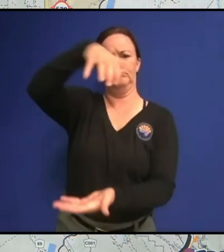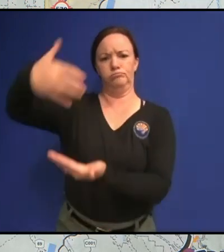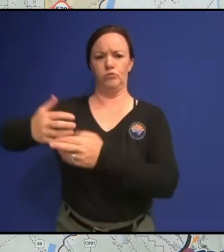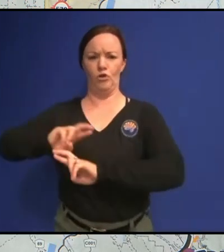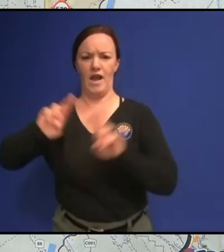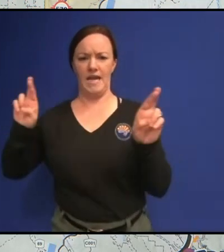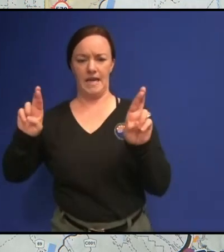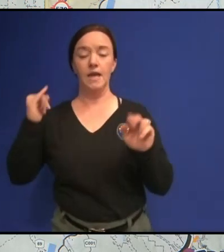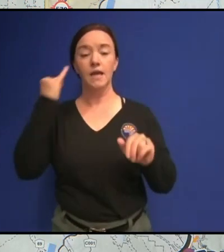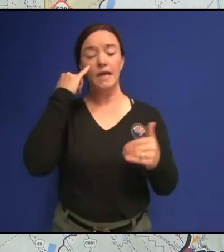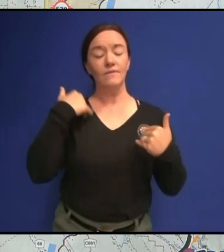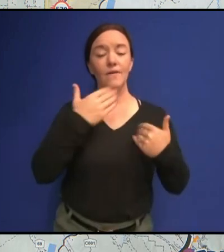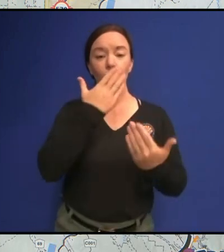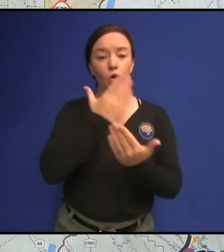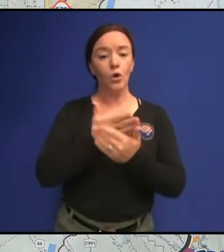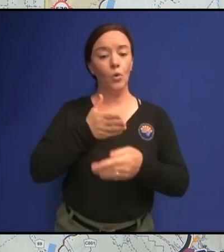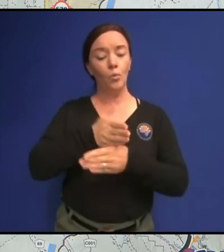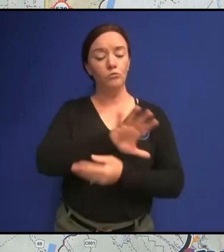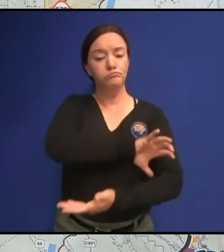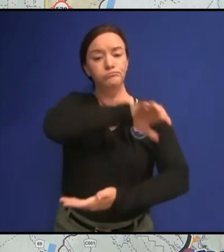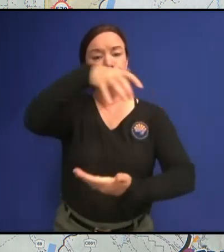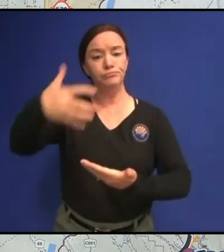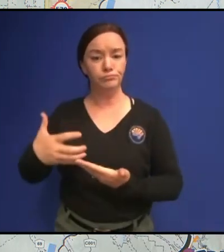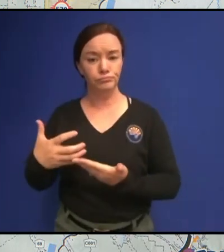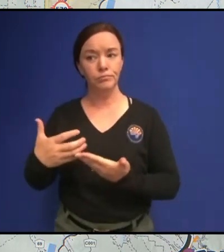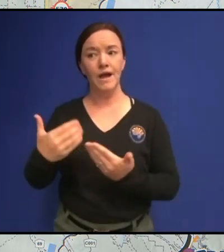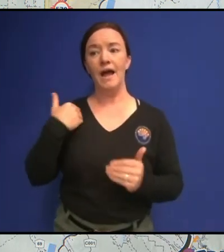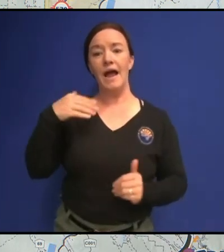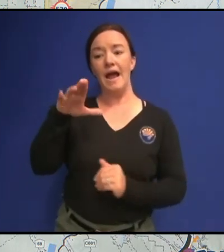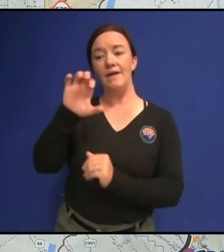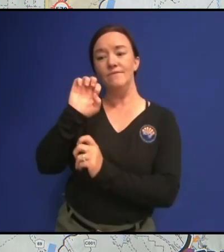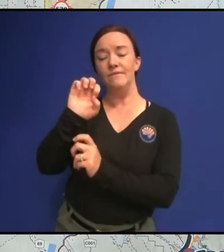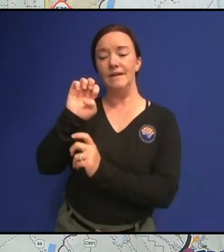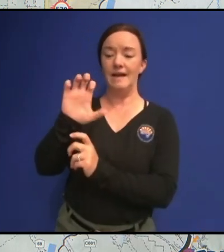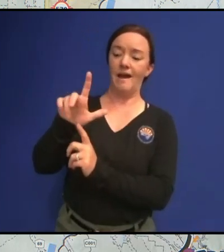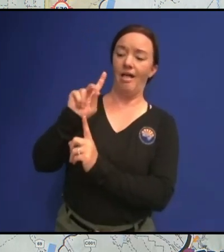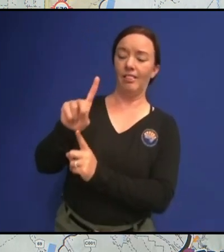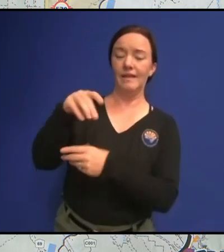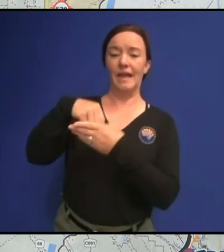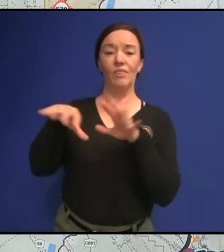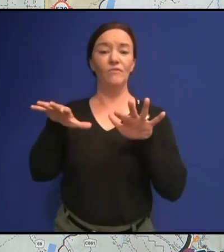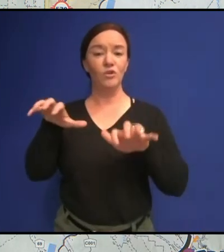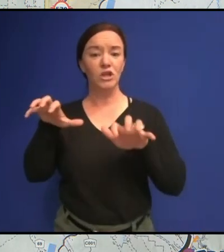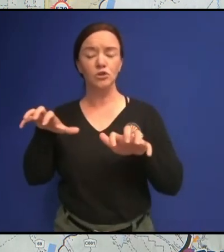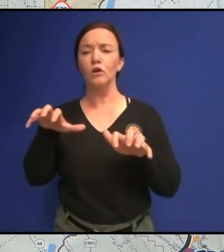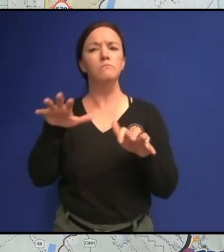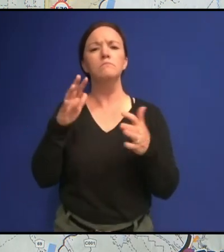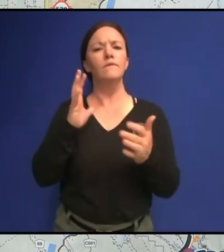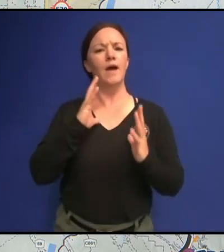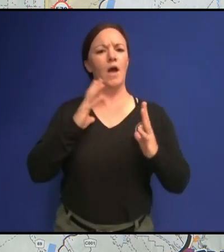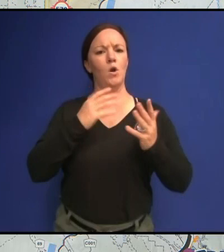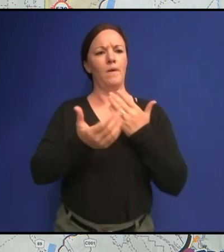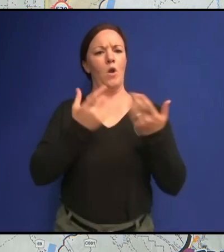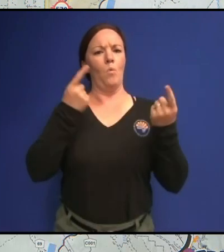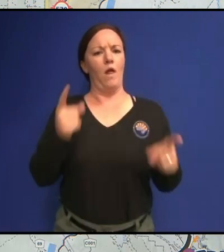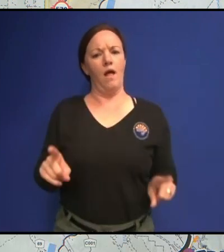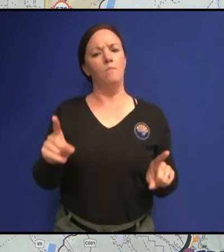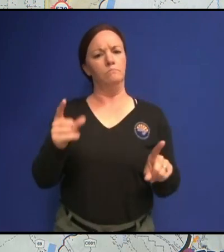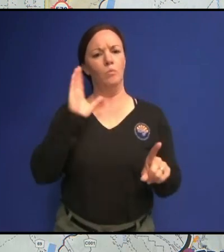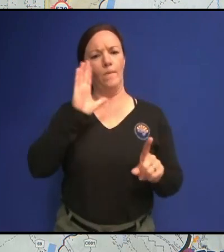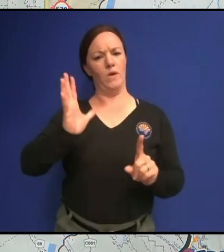pile and maybe you got an elk in the freezer, then it's going to be okay no matter what happens in the winter. But you don't have that stuff, it's